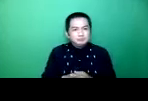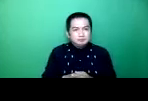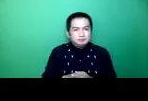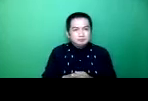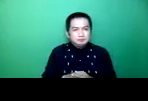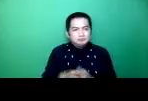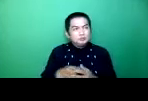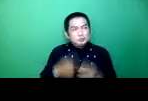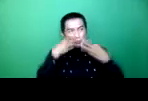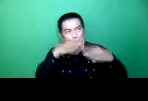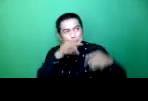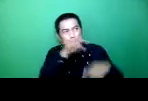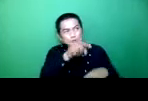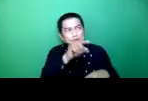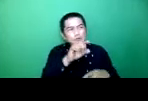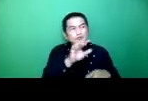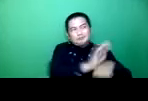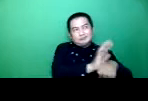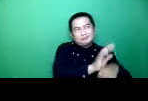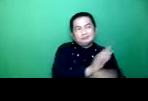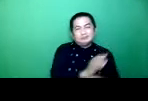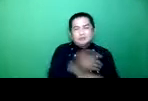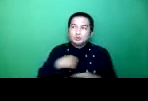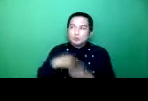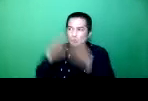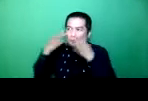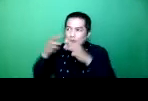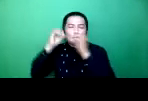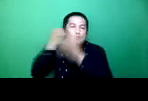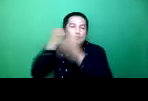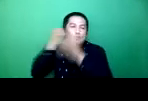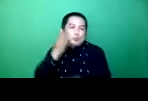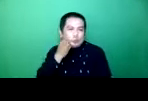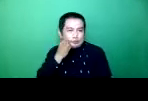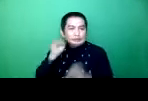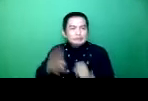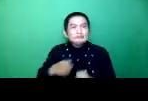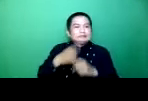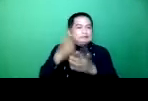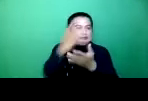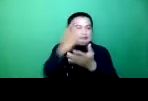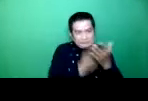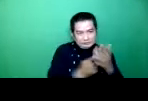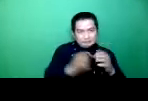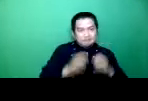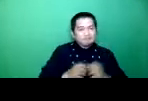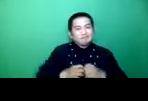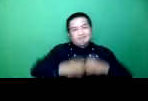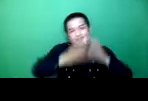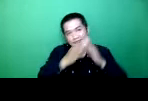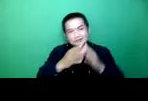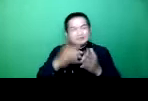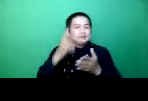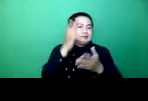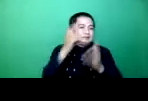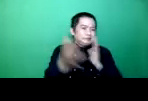to a cinema, can't I just watch this at home? That desire to use technology to create digital versions